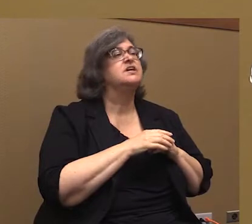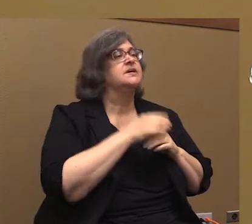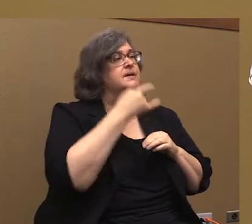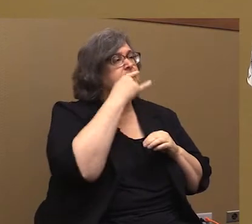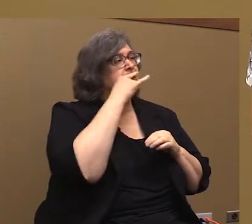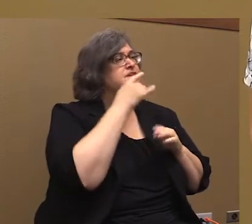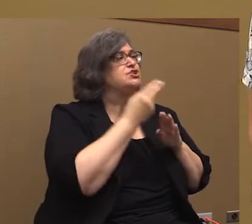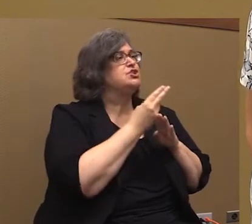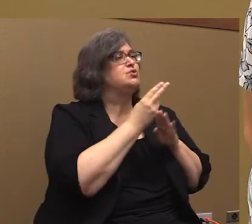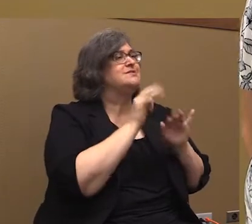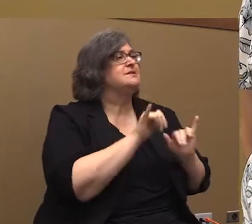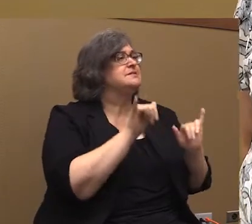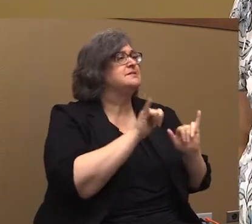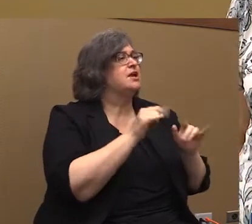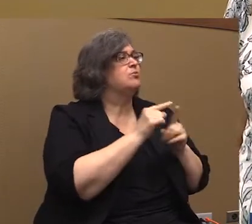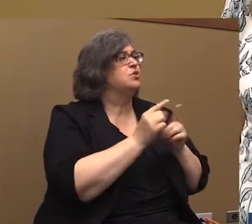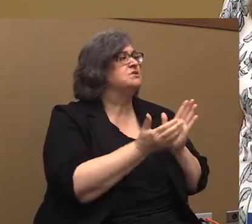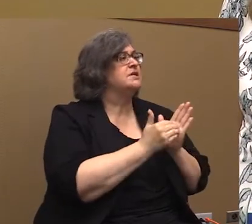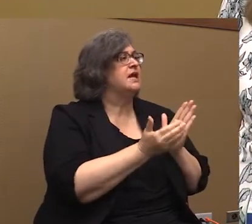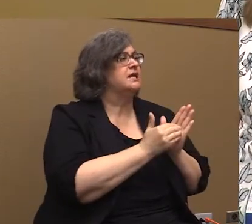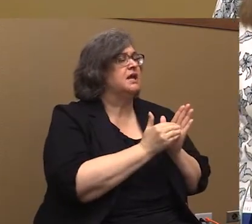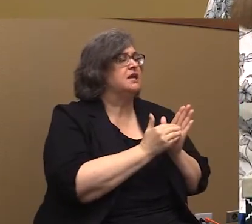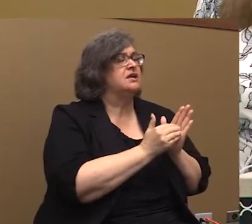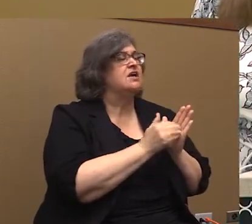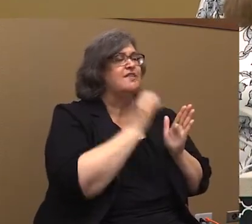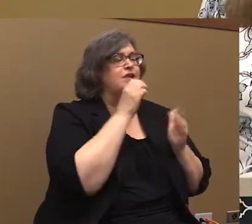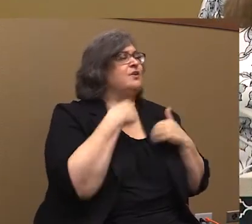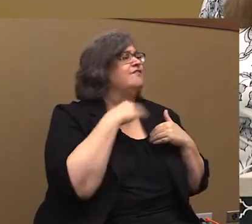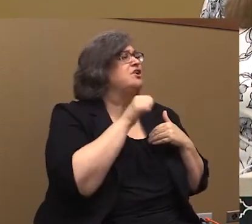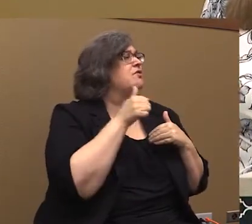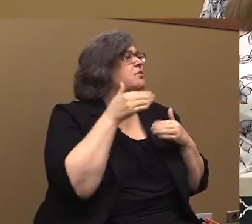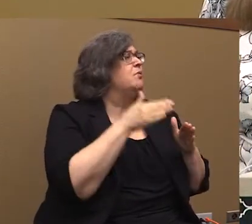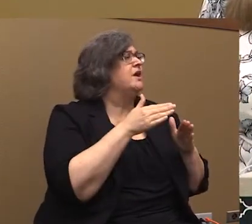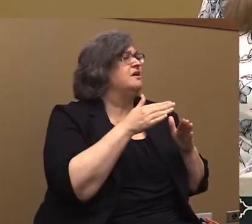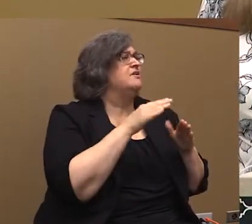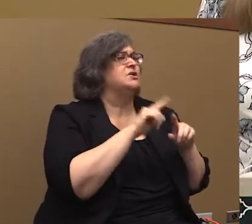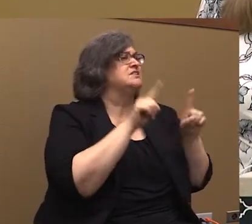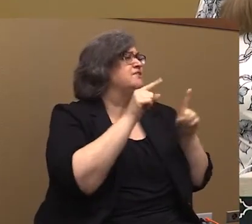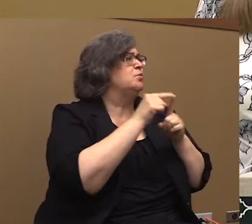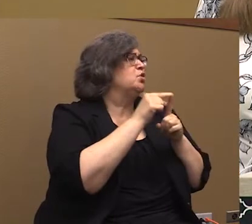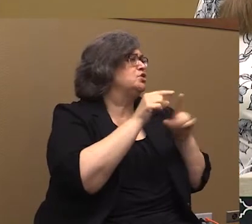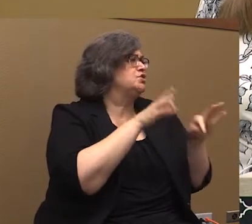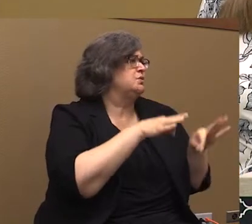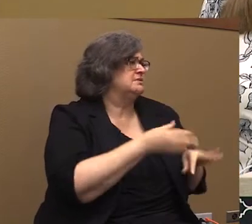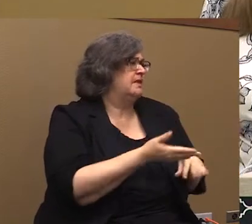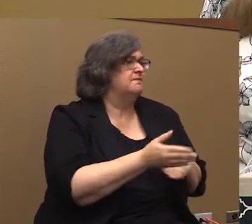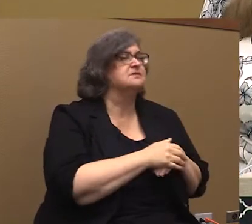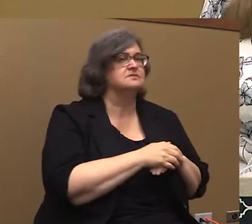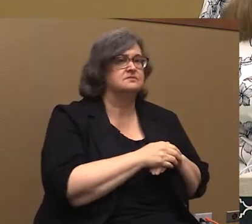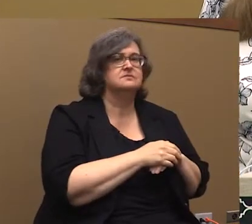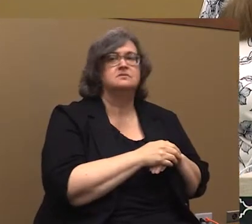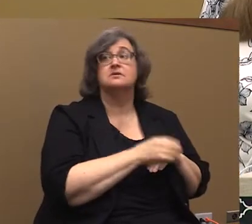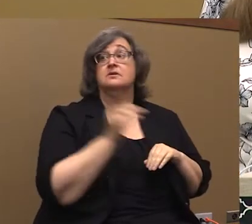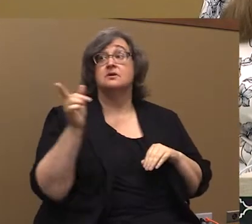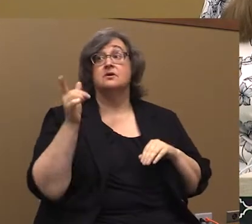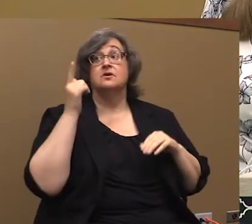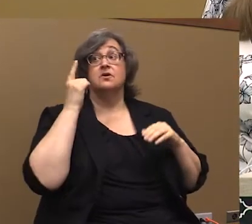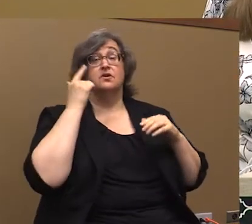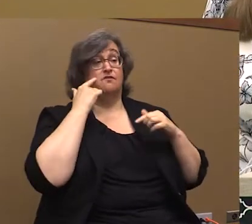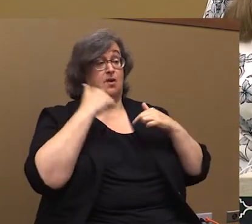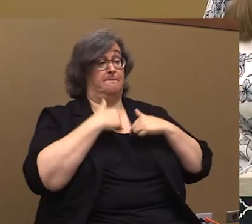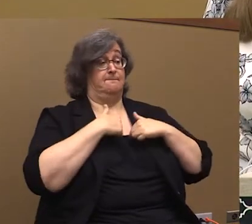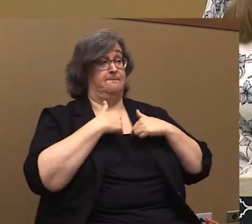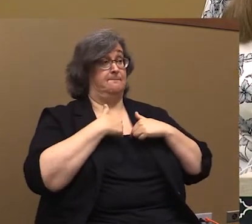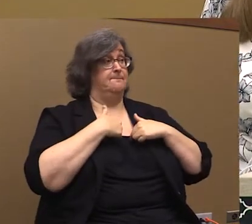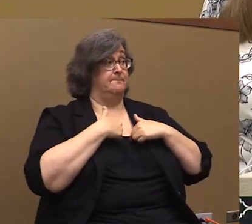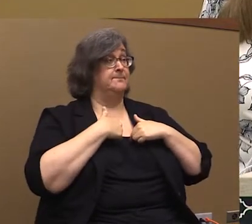something is boring? Because sometimes I think kids can overuse words if they don't have other words. It's boring if they don't have